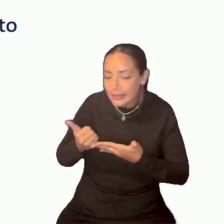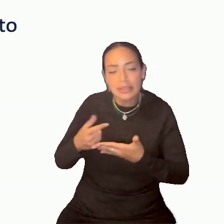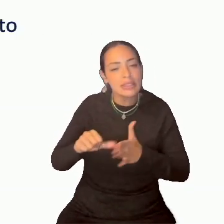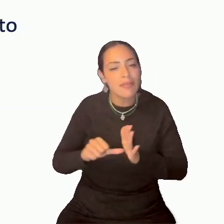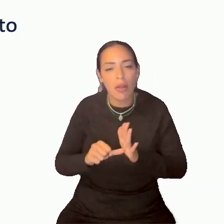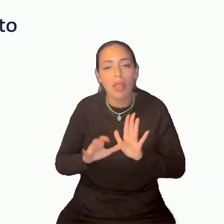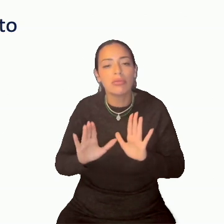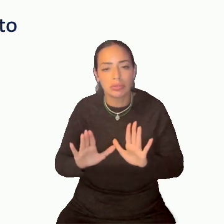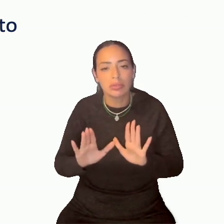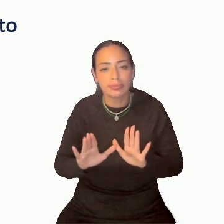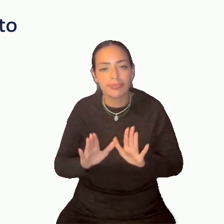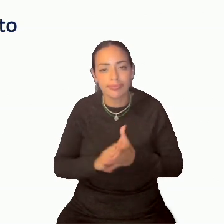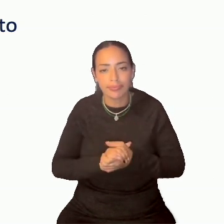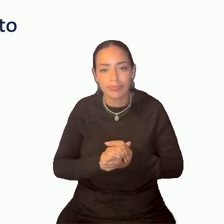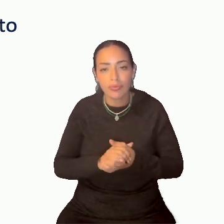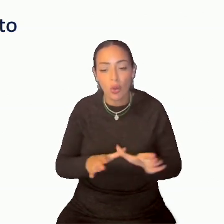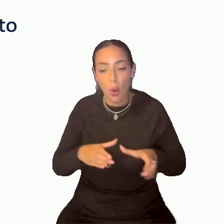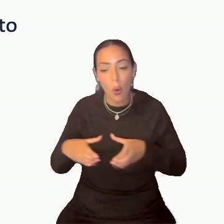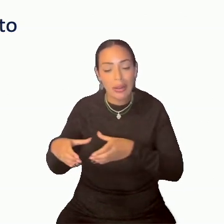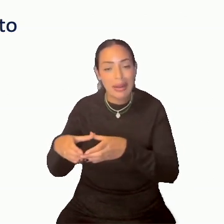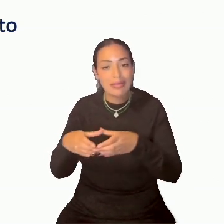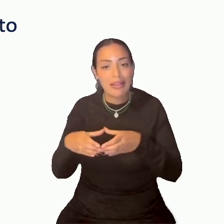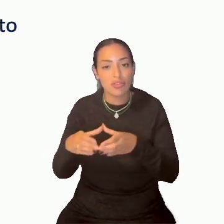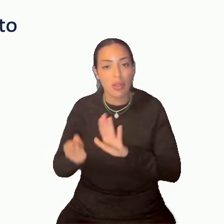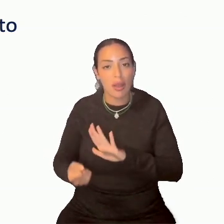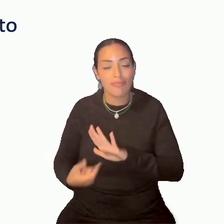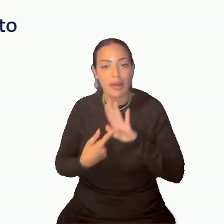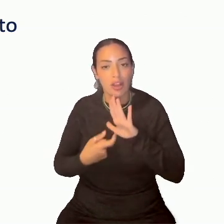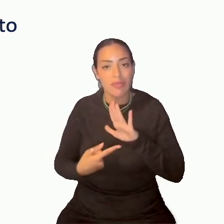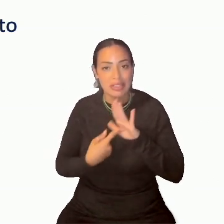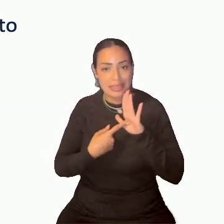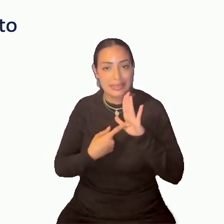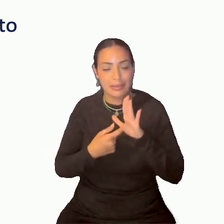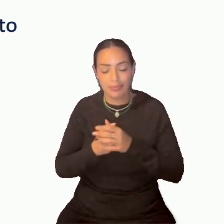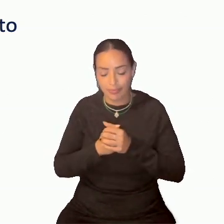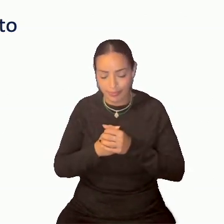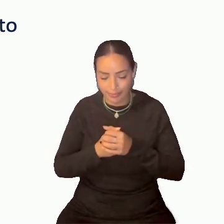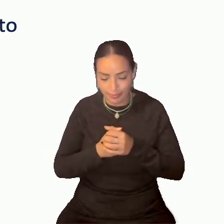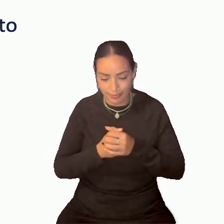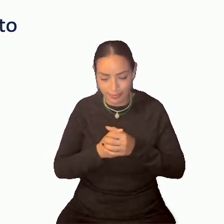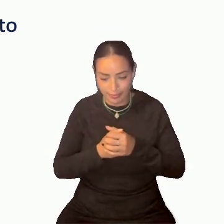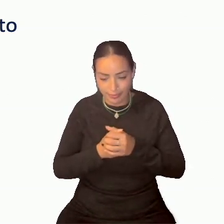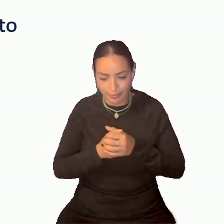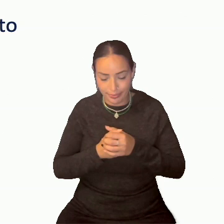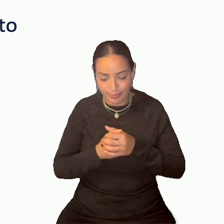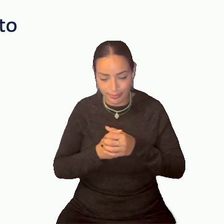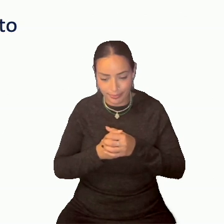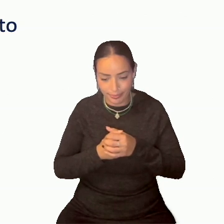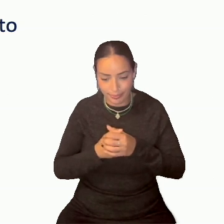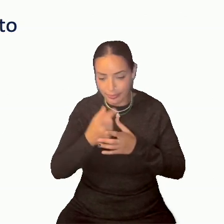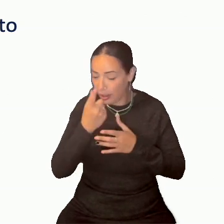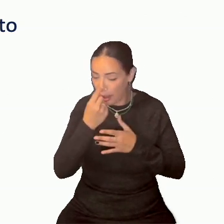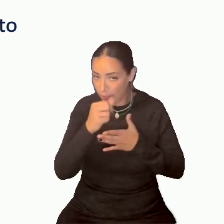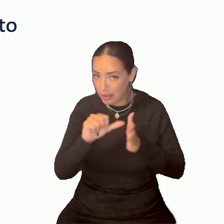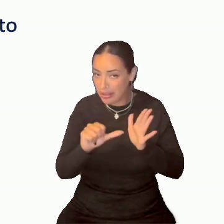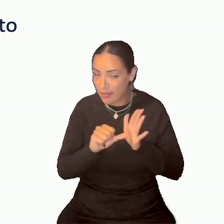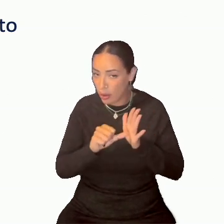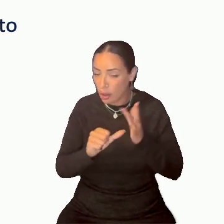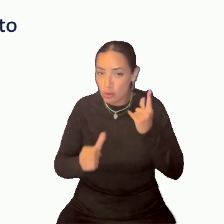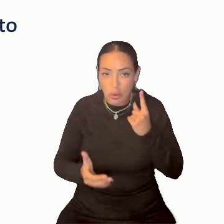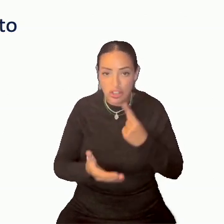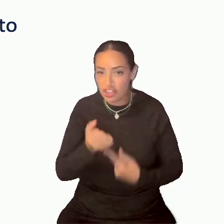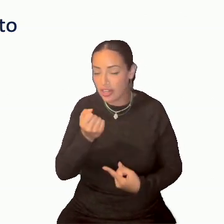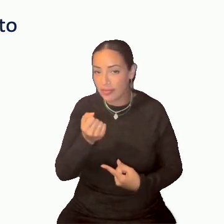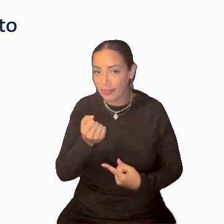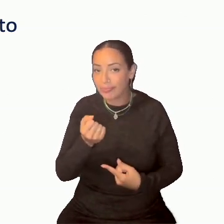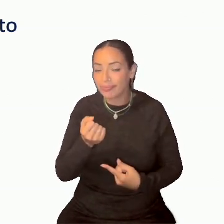Navigating and challenging organisational priorities. This can of course be more challenging to achieve though when there are things which need to be